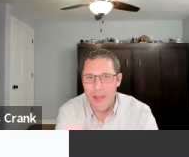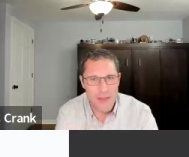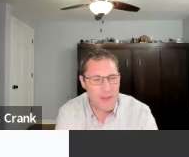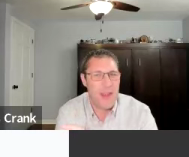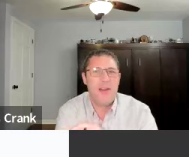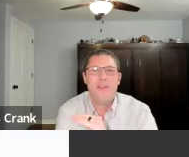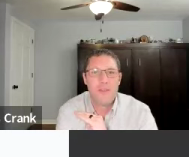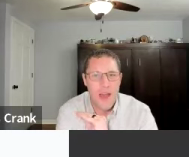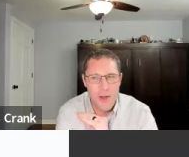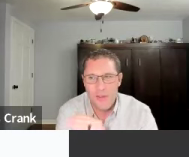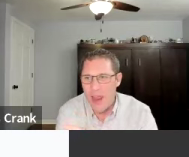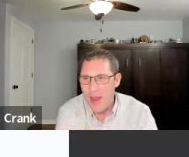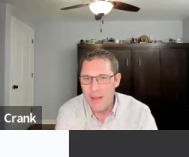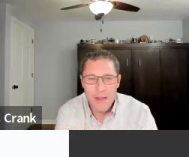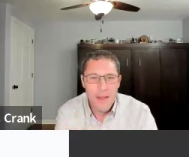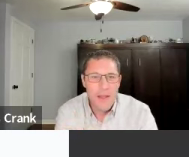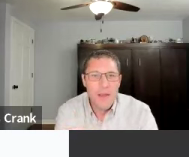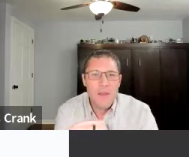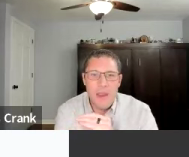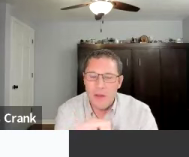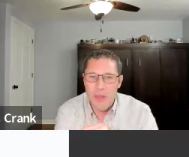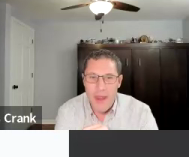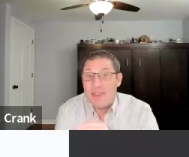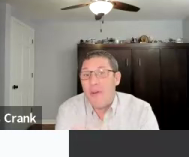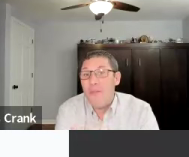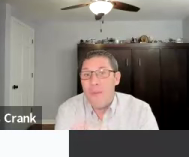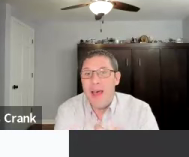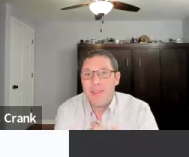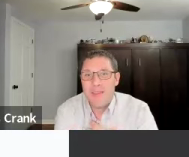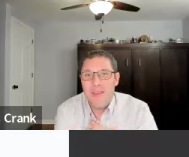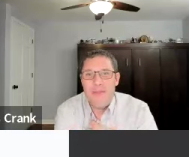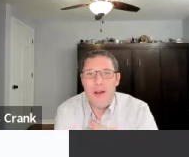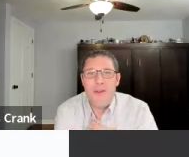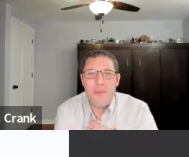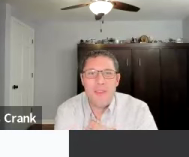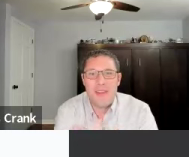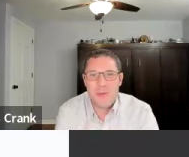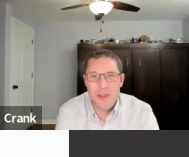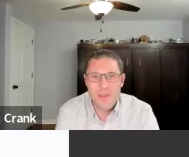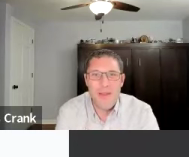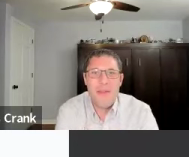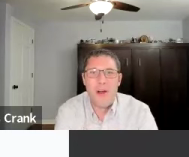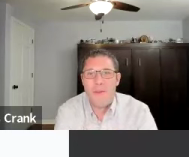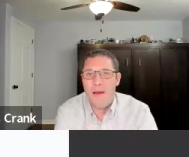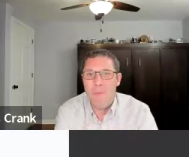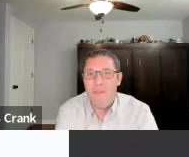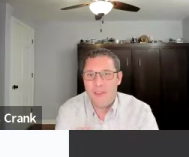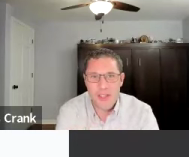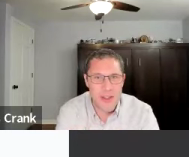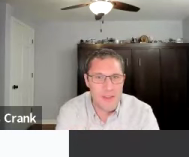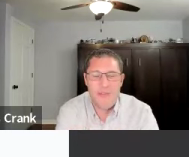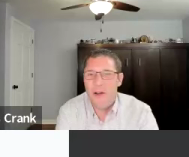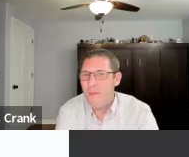so many more legislators understand. The other thing, because they've heard from us, They've heard from constituents, they've heard